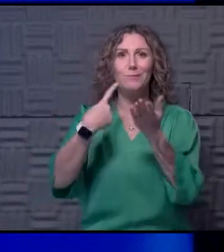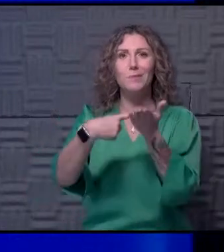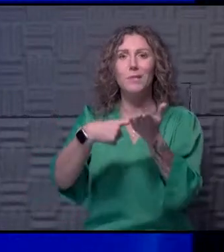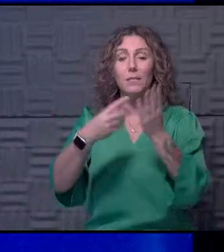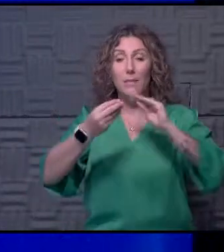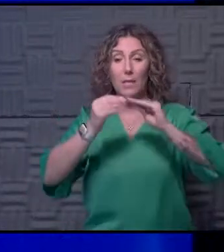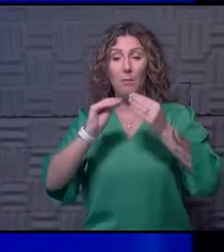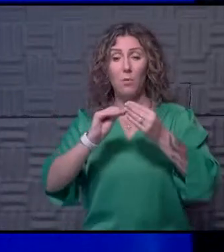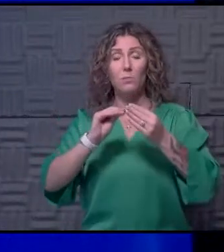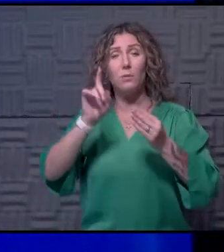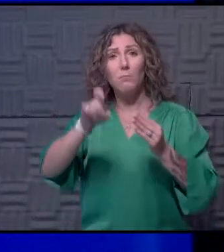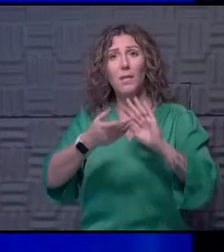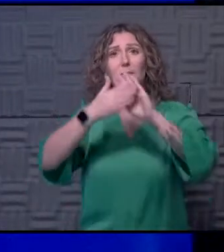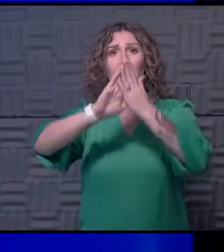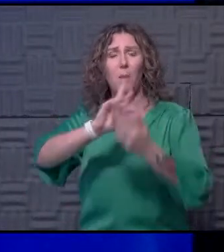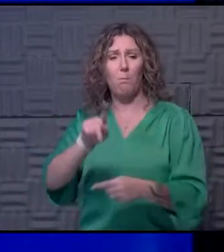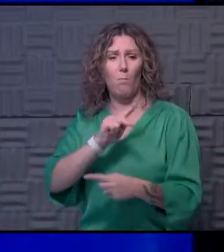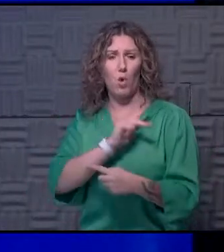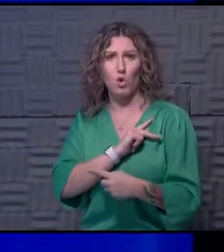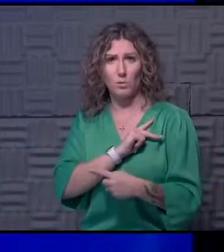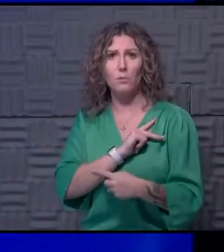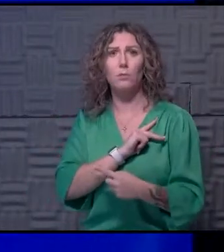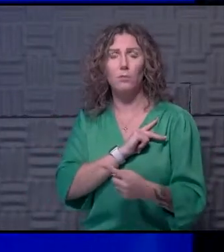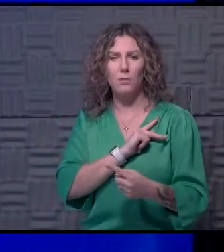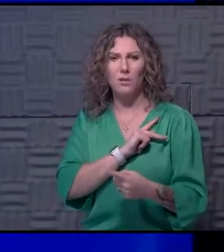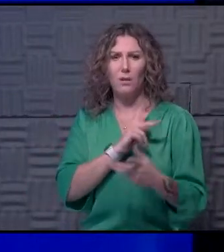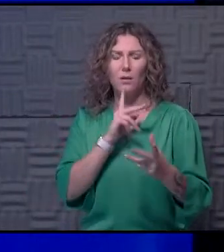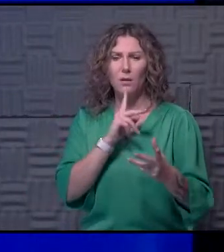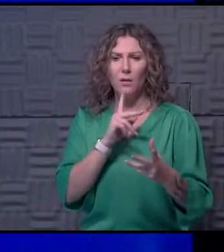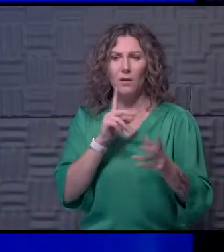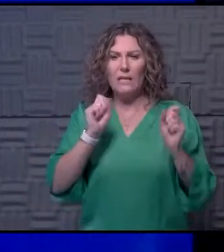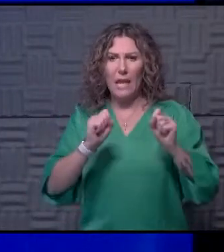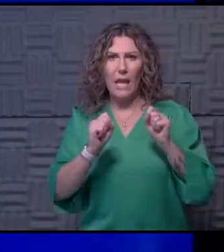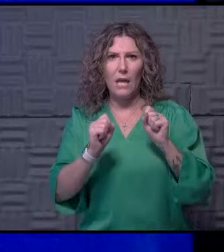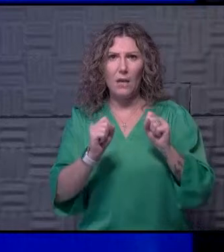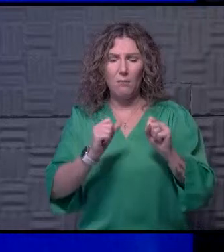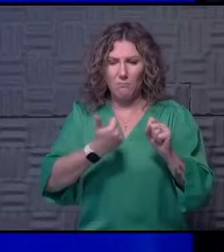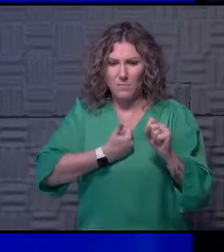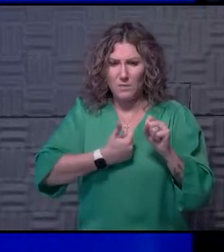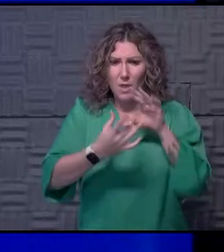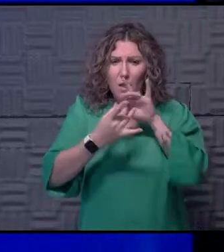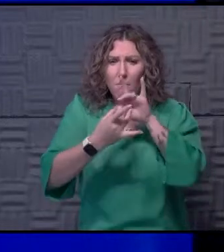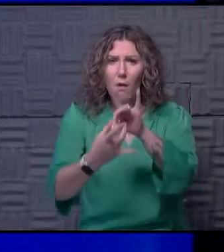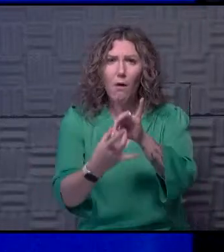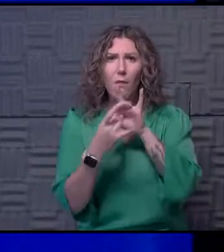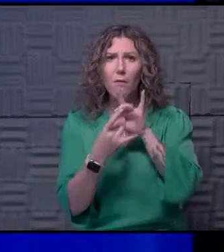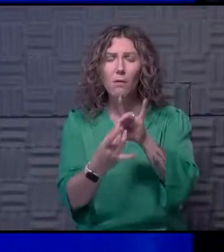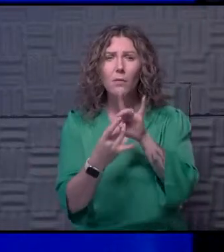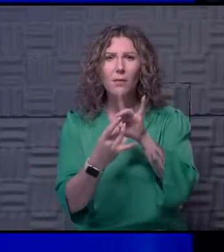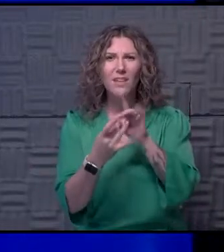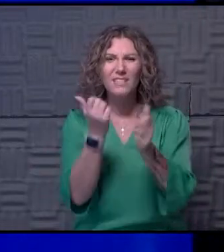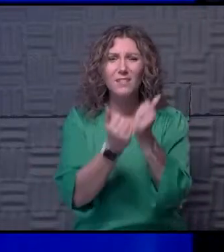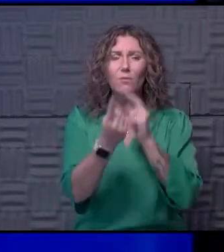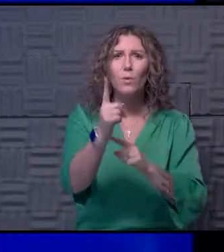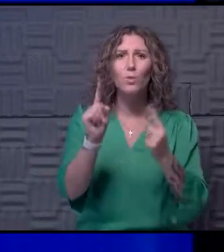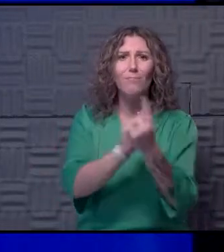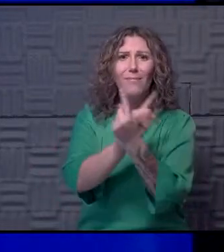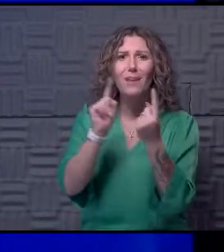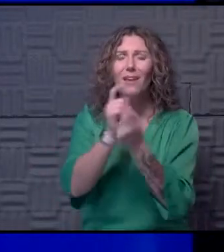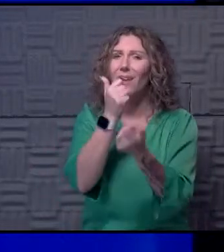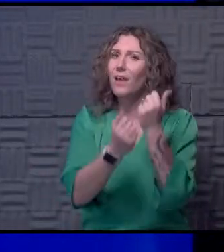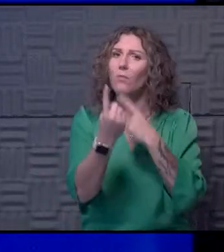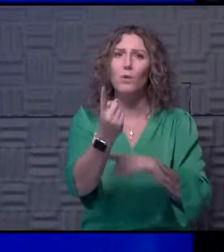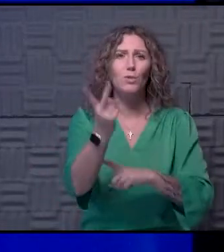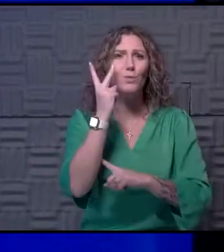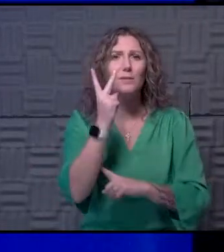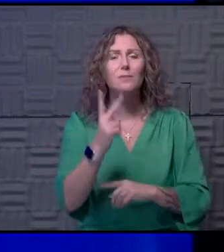it. You have to make it feel personally relevant to everybody you meet and everybody you see.